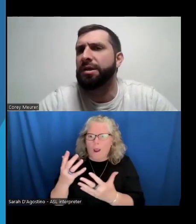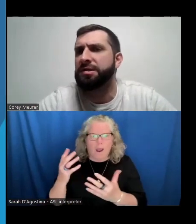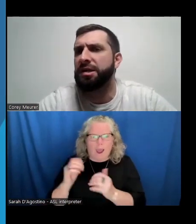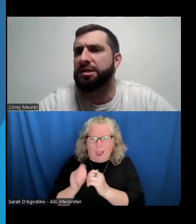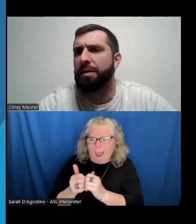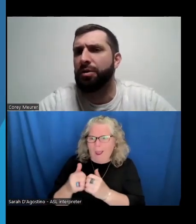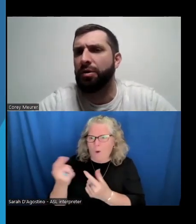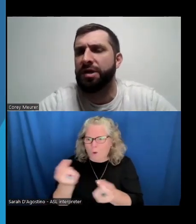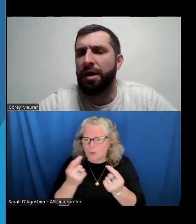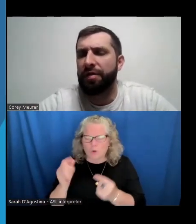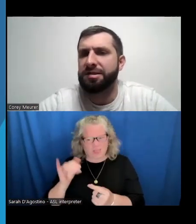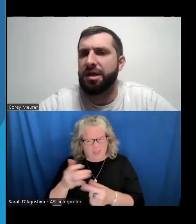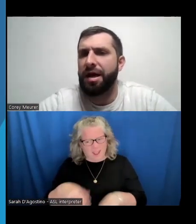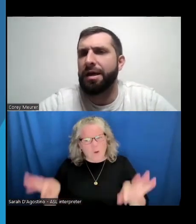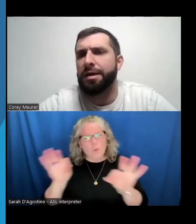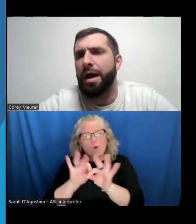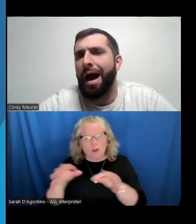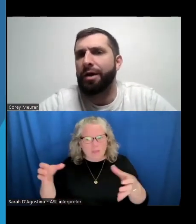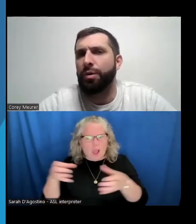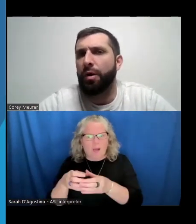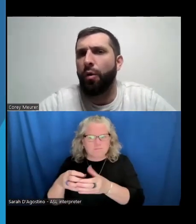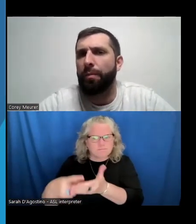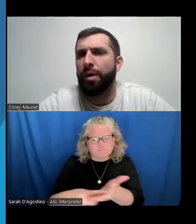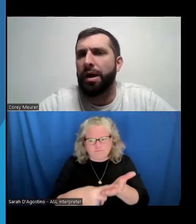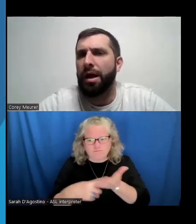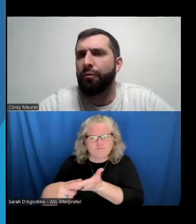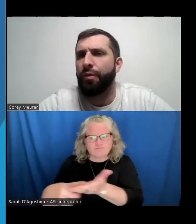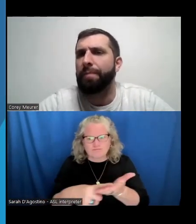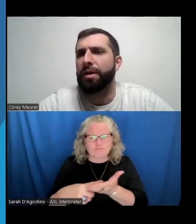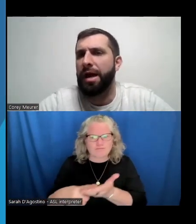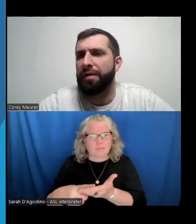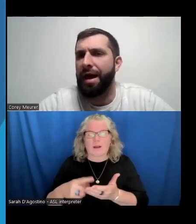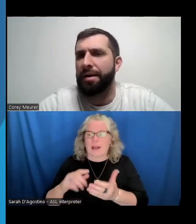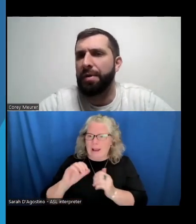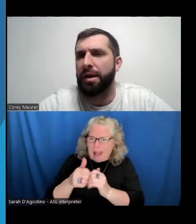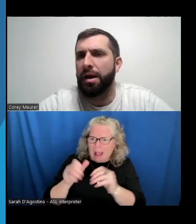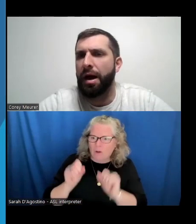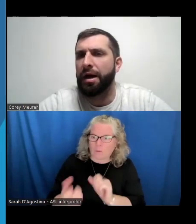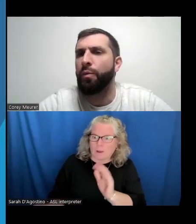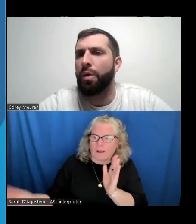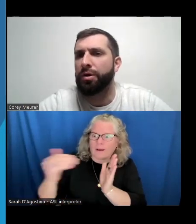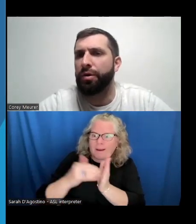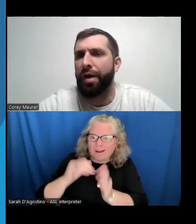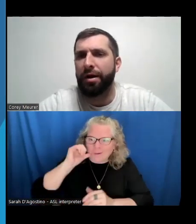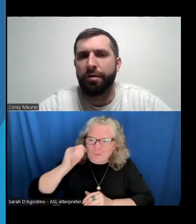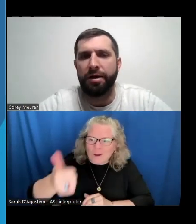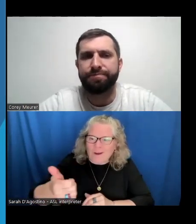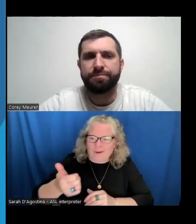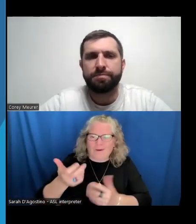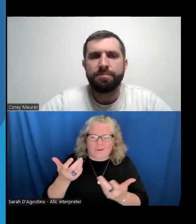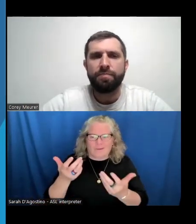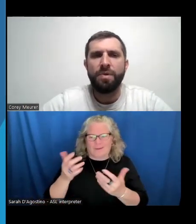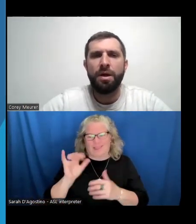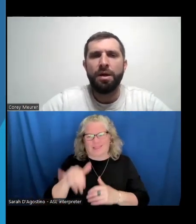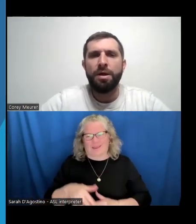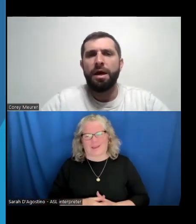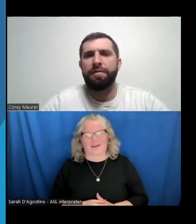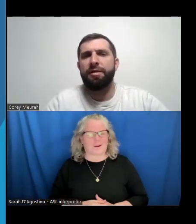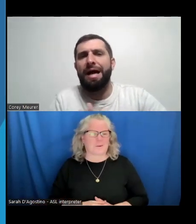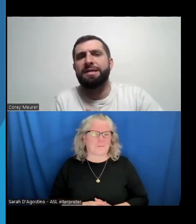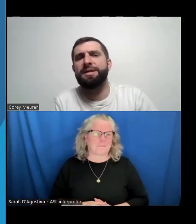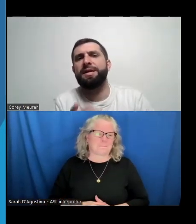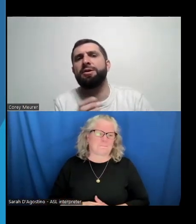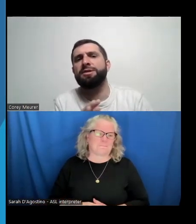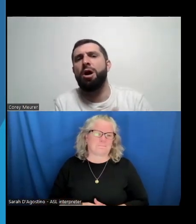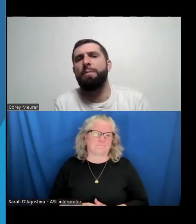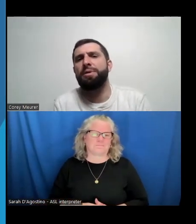that we didn't see some of those things today? And how do we incorporate and replicate that a bit in what we're doing regularly? And